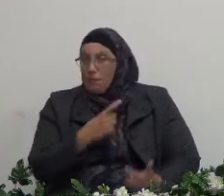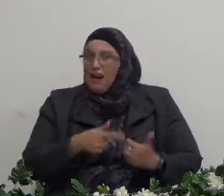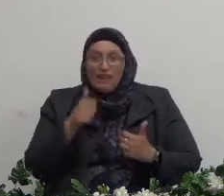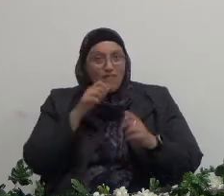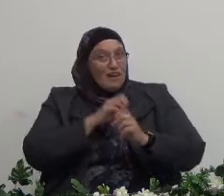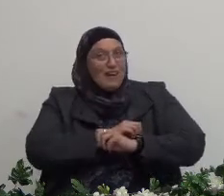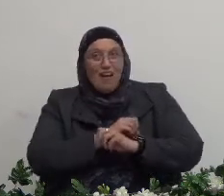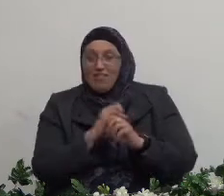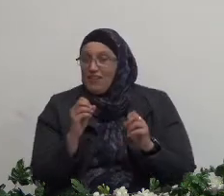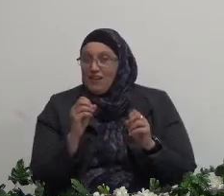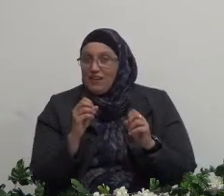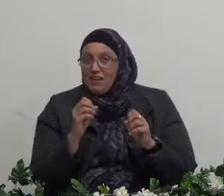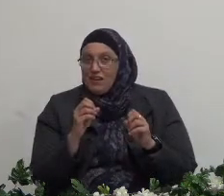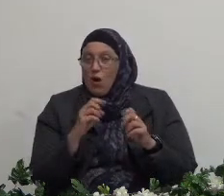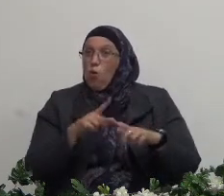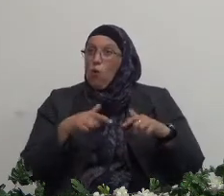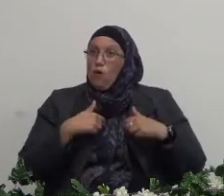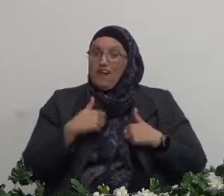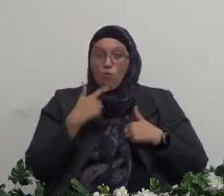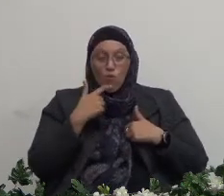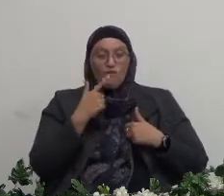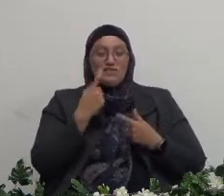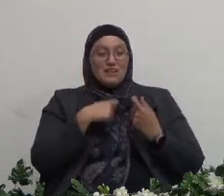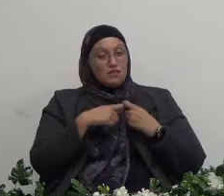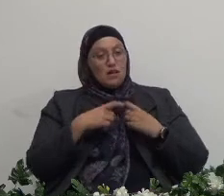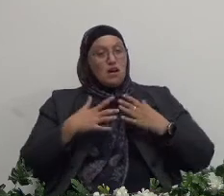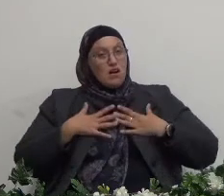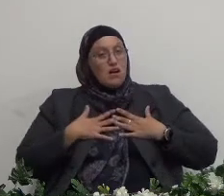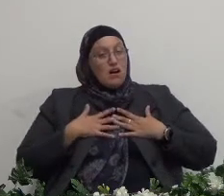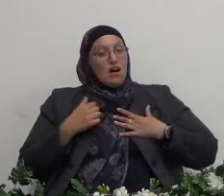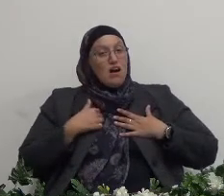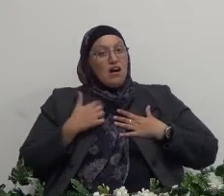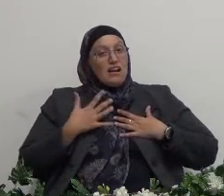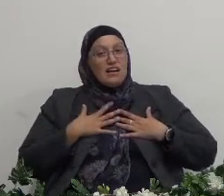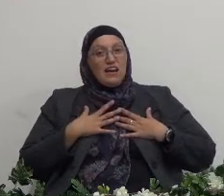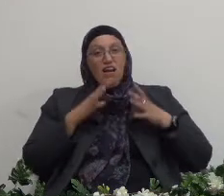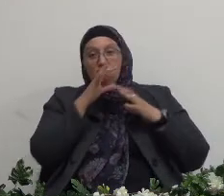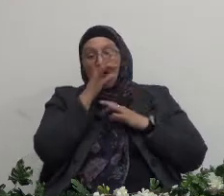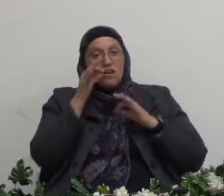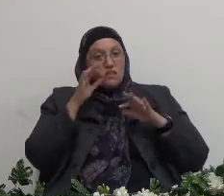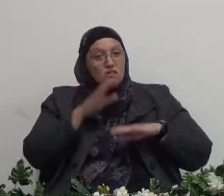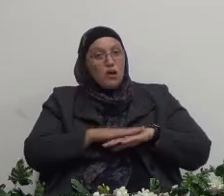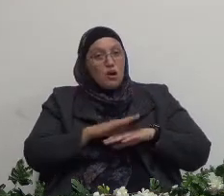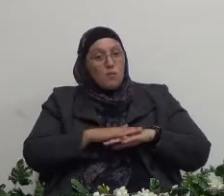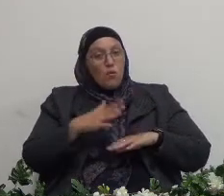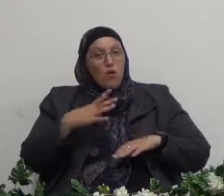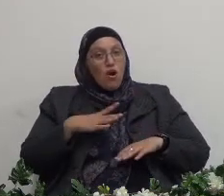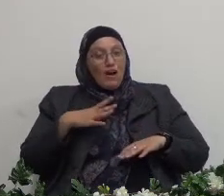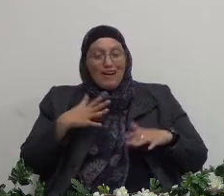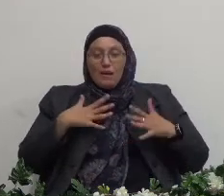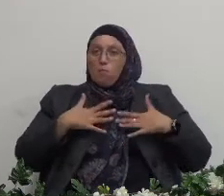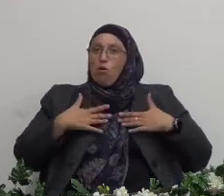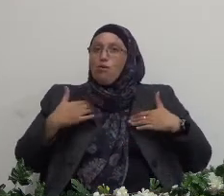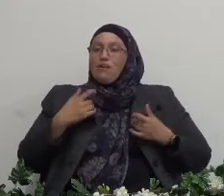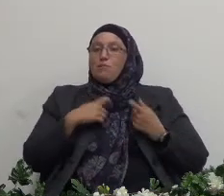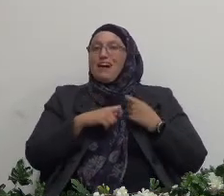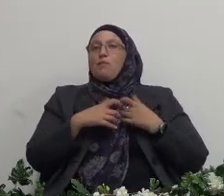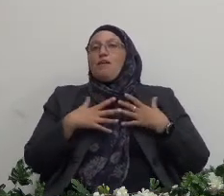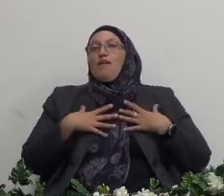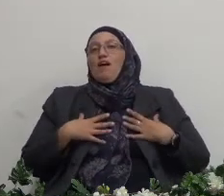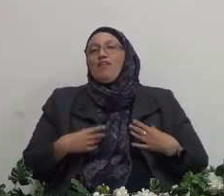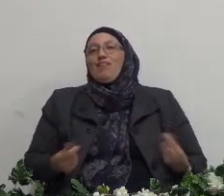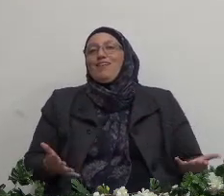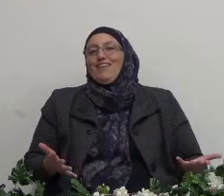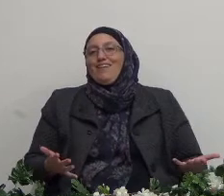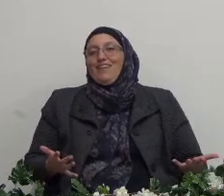our digestive system, and further than our digestive system. We're talking our digestive system